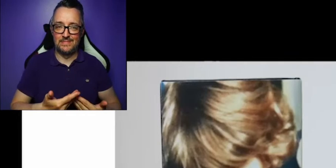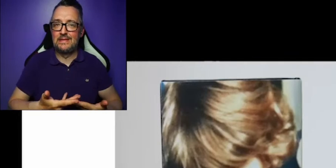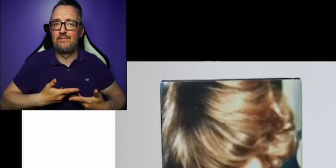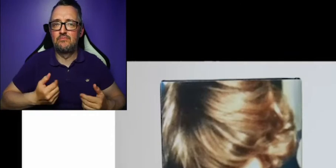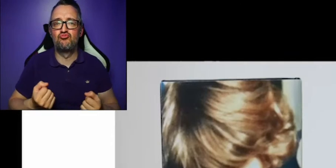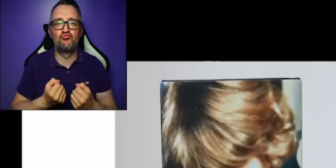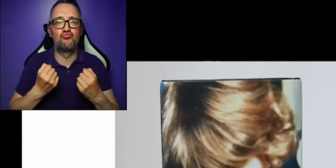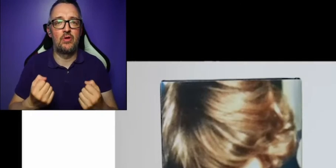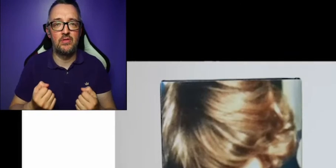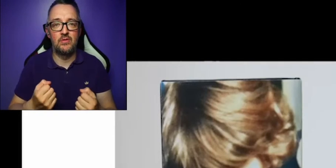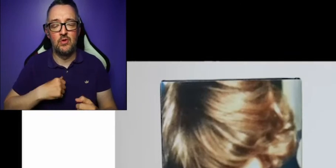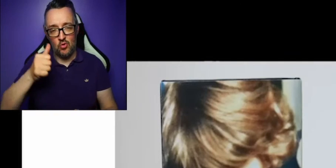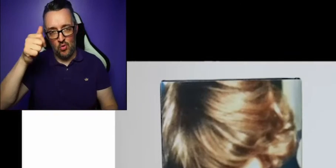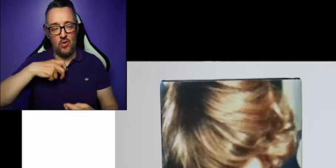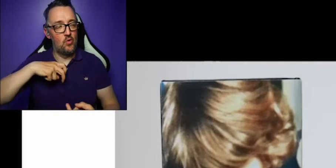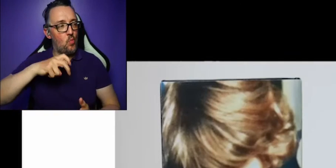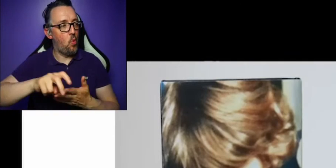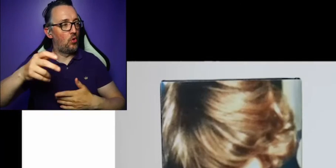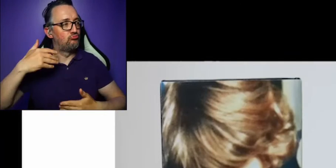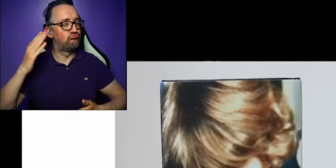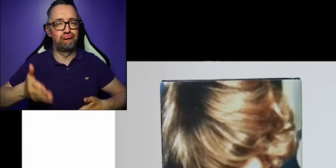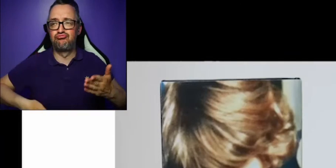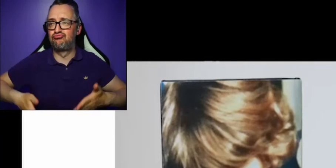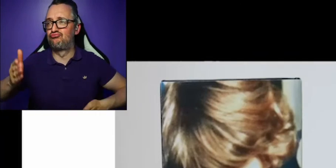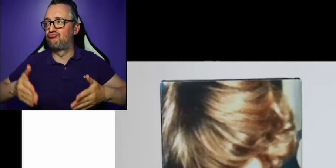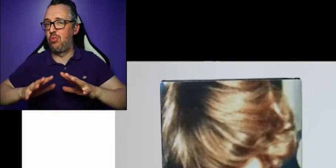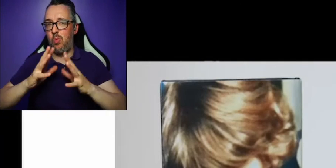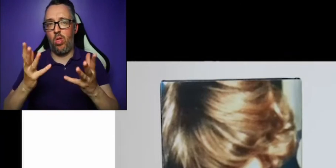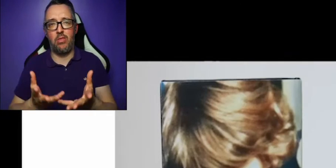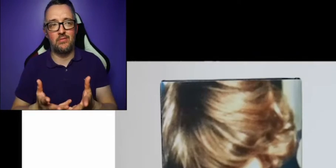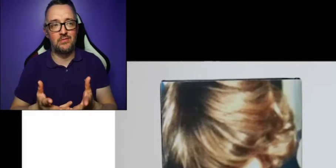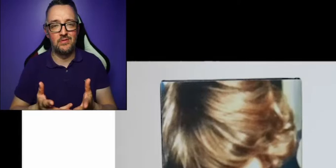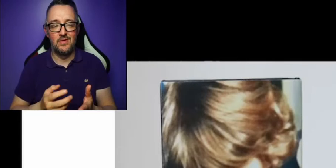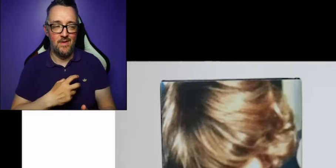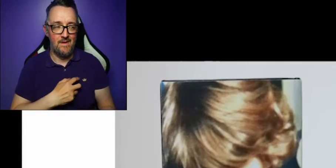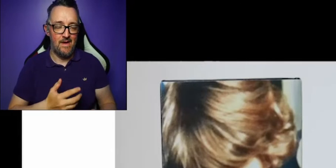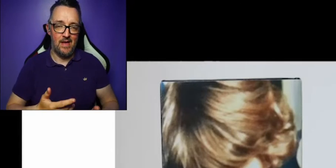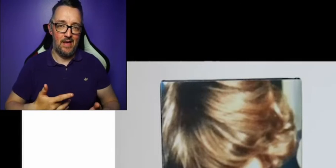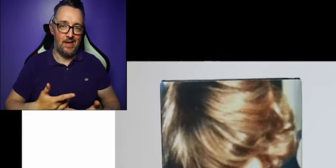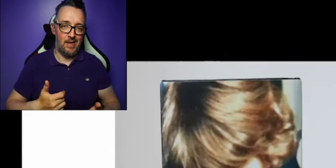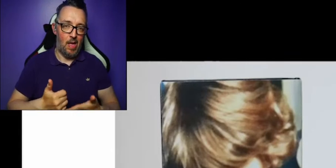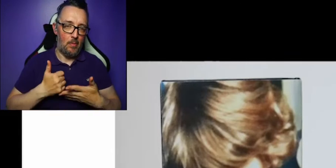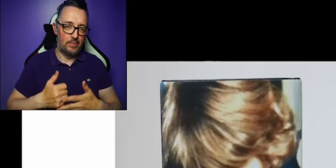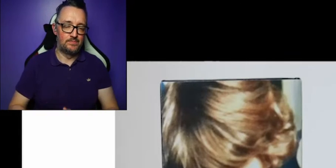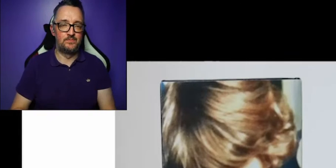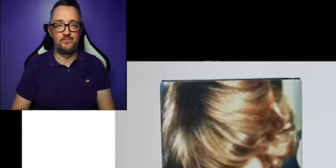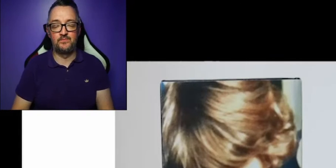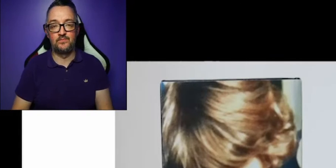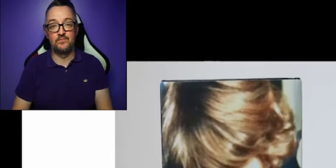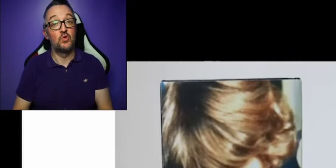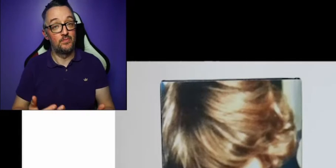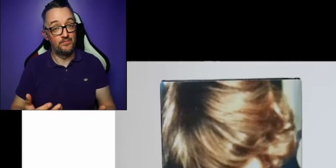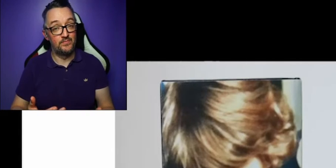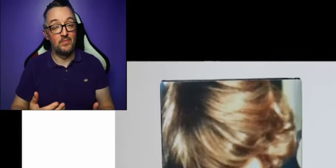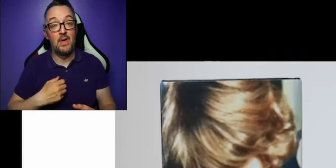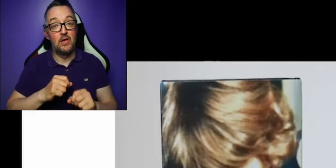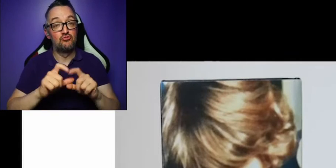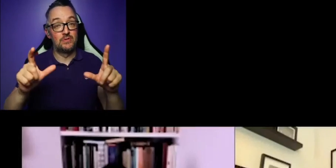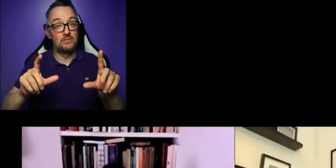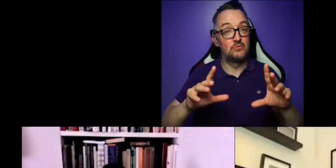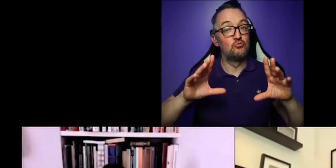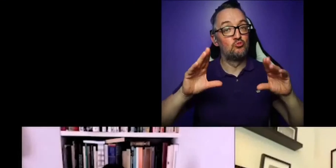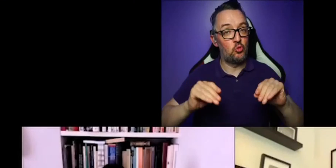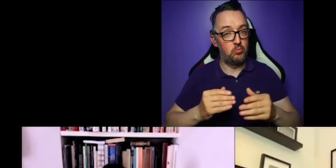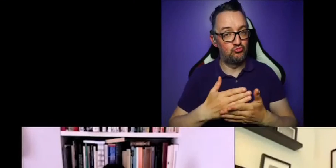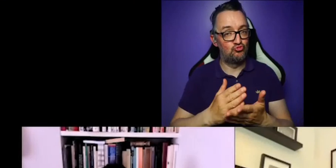myself as I'm walking out and about in the world. Definitely. Definitely. Well, I'm going to stop sharing